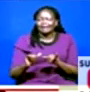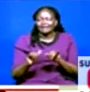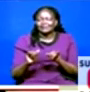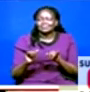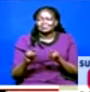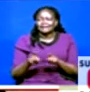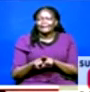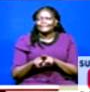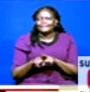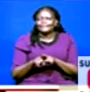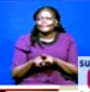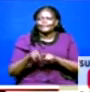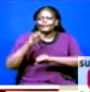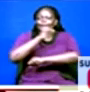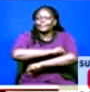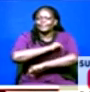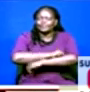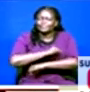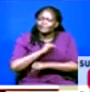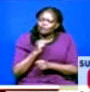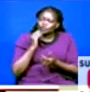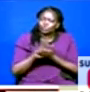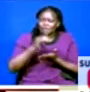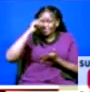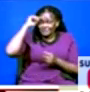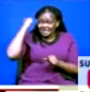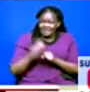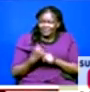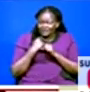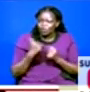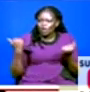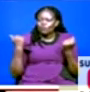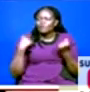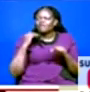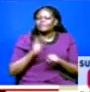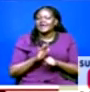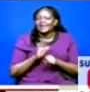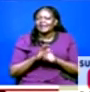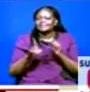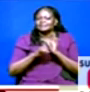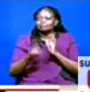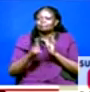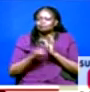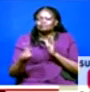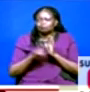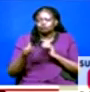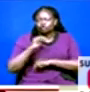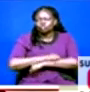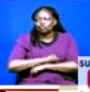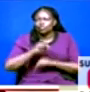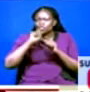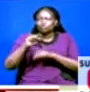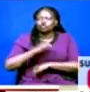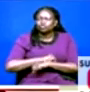are schools. Of course, the government has done well. We have quite a number of day schools. So we used to go to school very